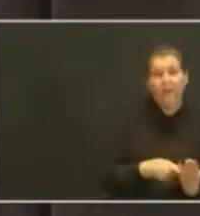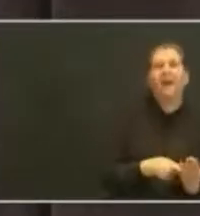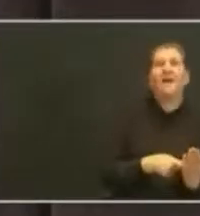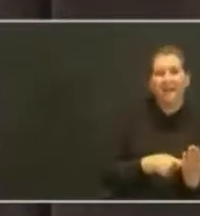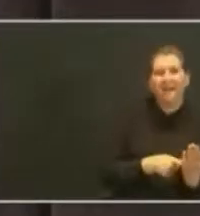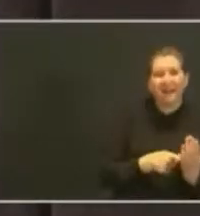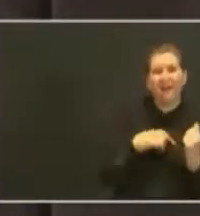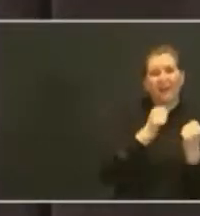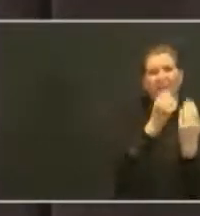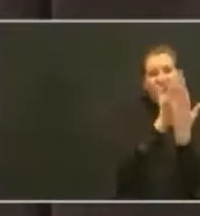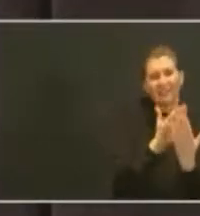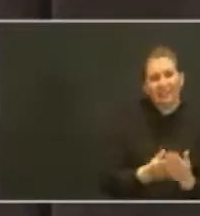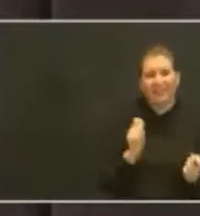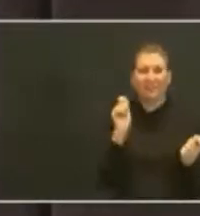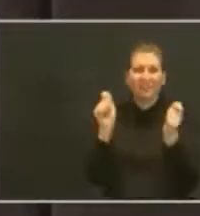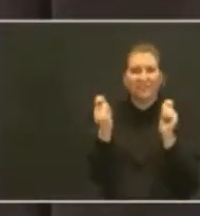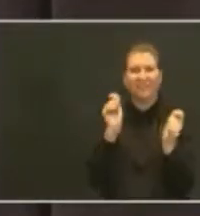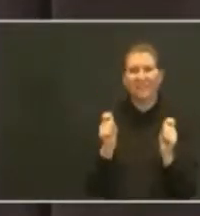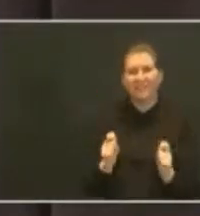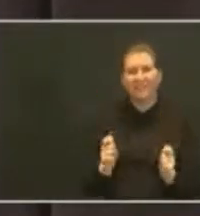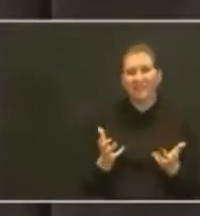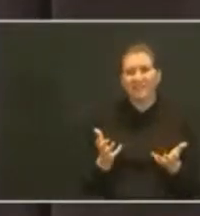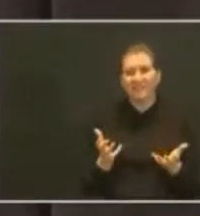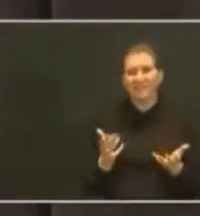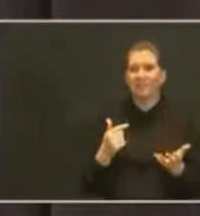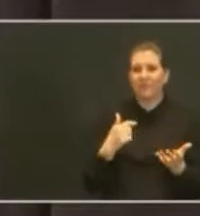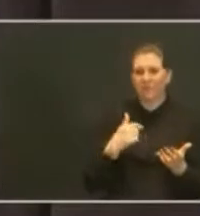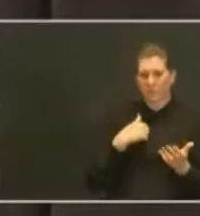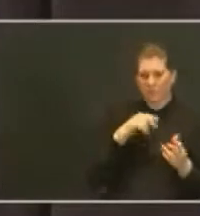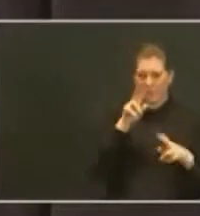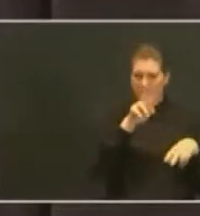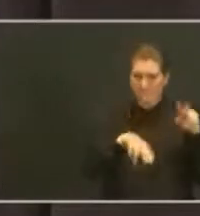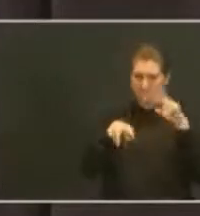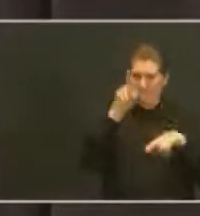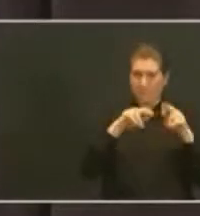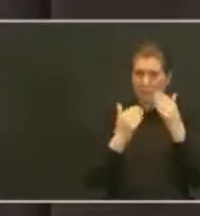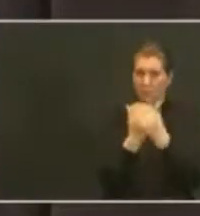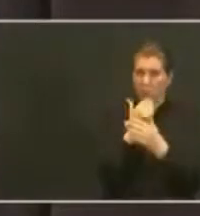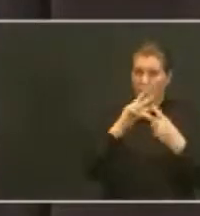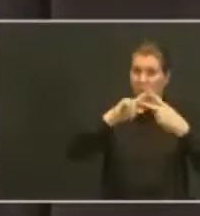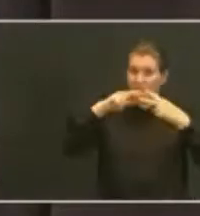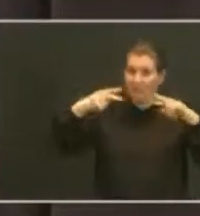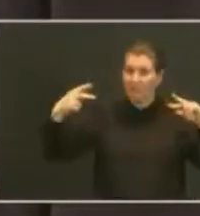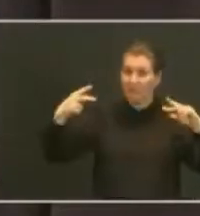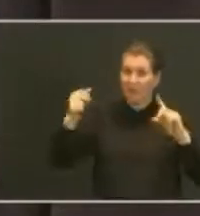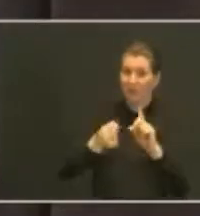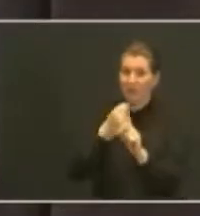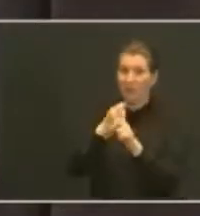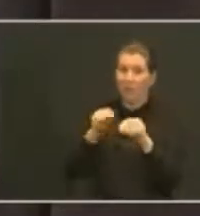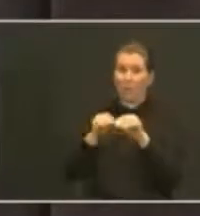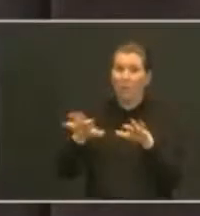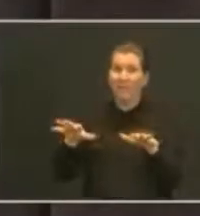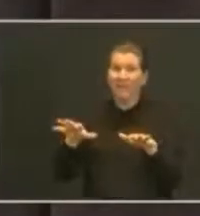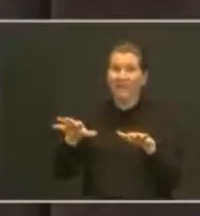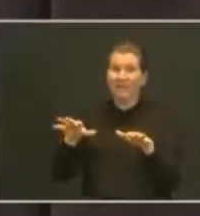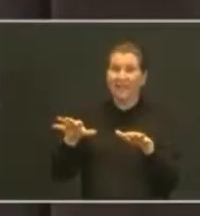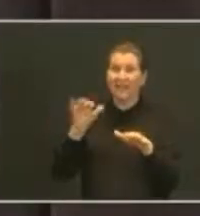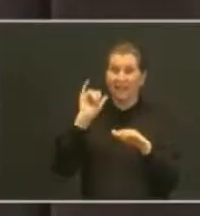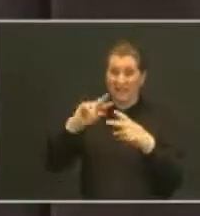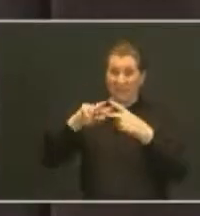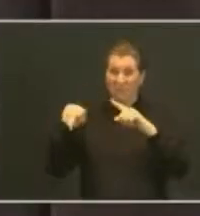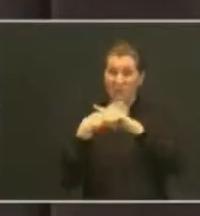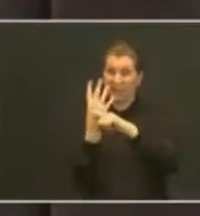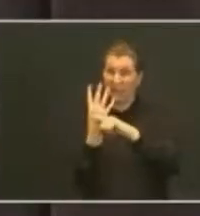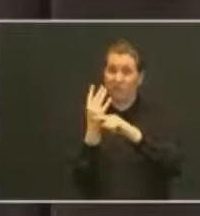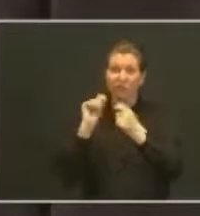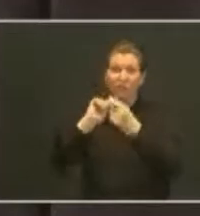to continue to understand how the presence of this new variant in Rhode Island impacts us. And similar to how I